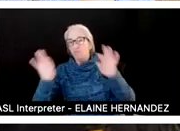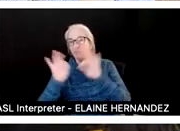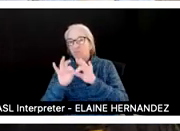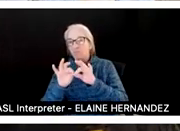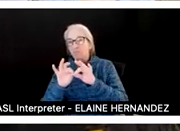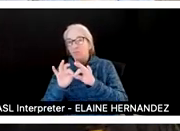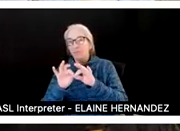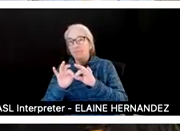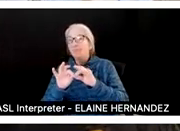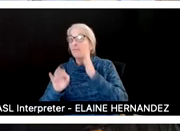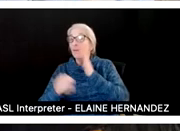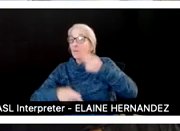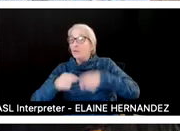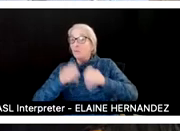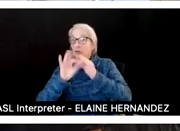from initially.